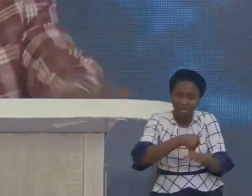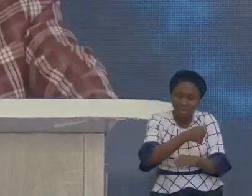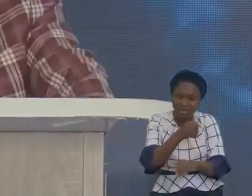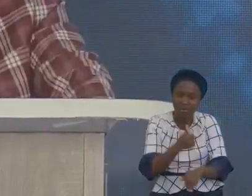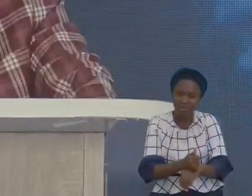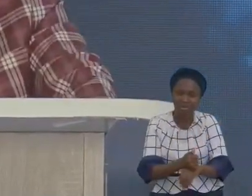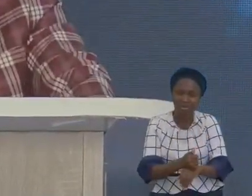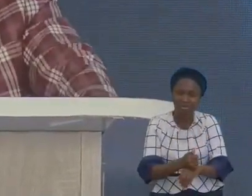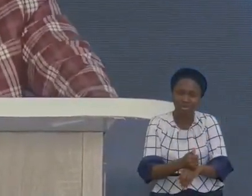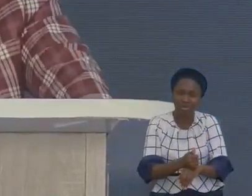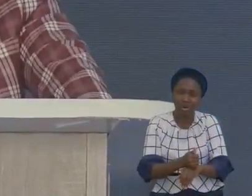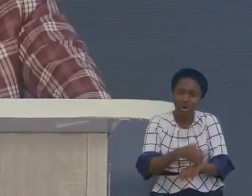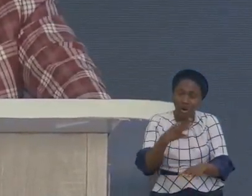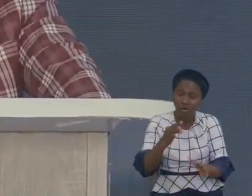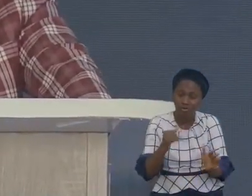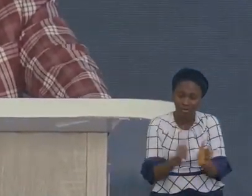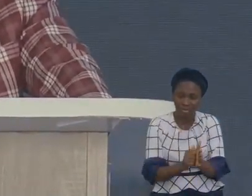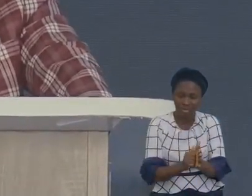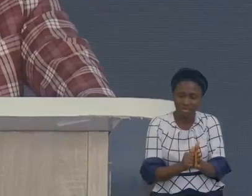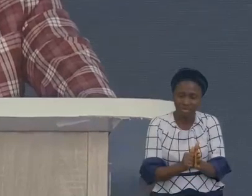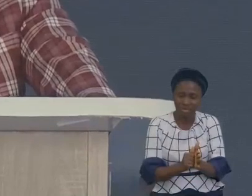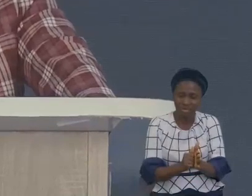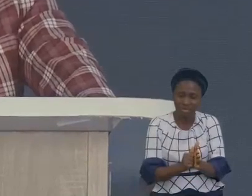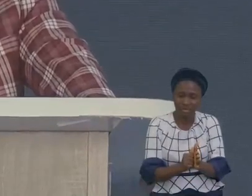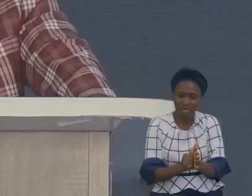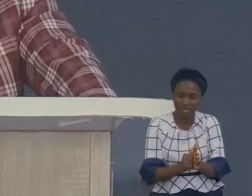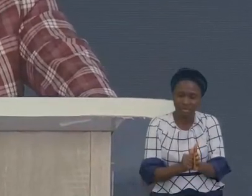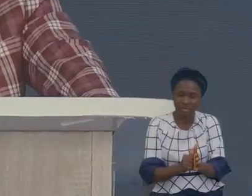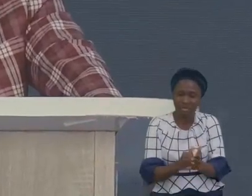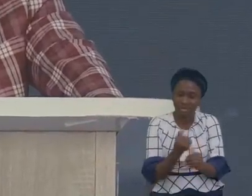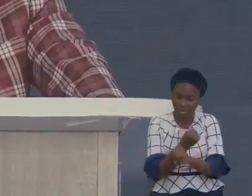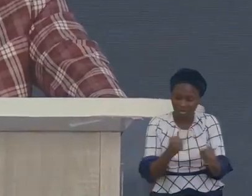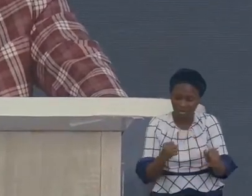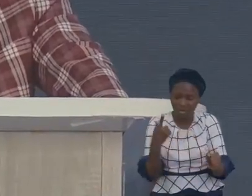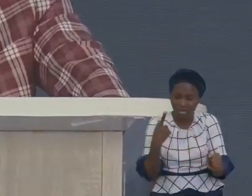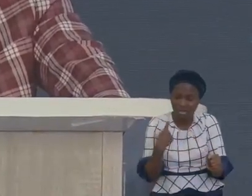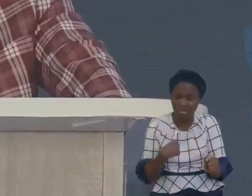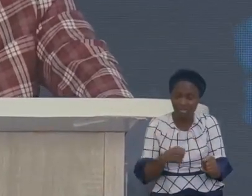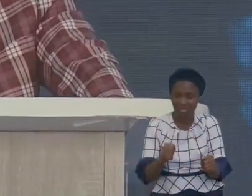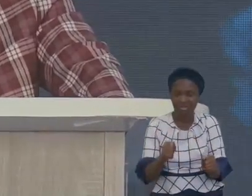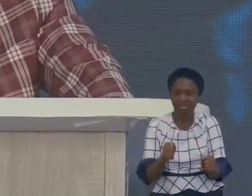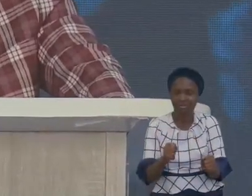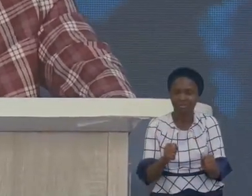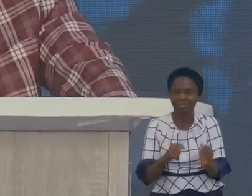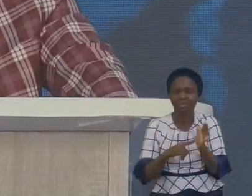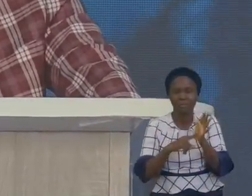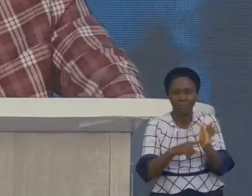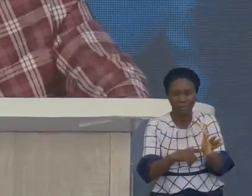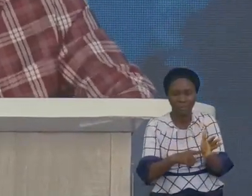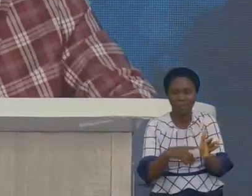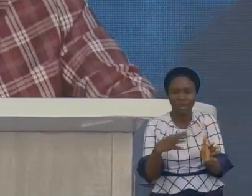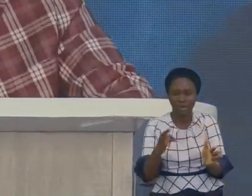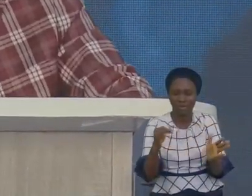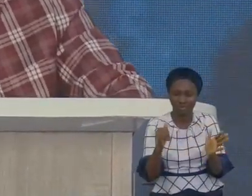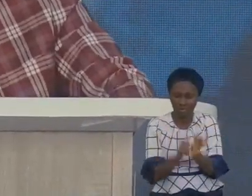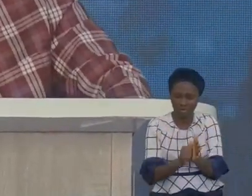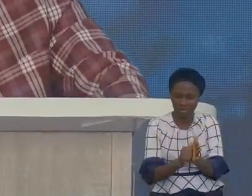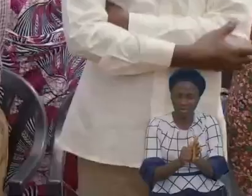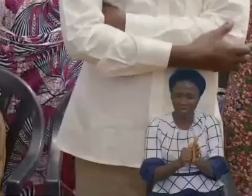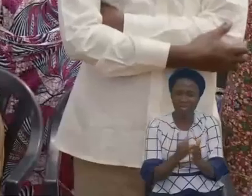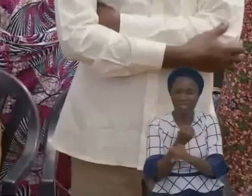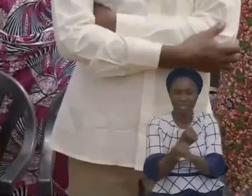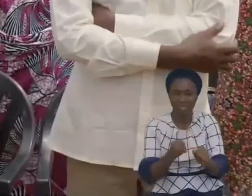evidence of that salvation, will be seen in every life that has believed in